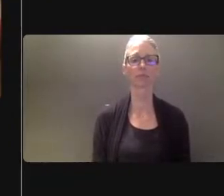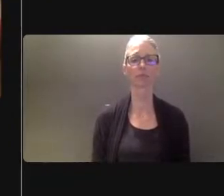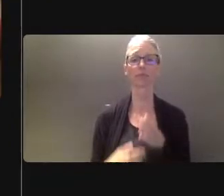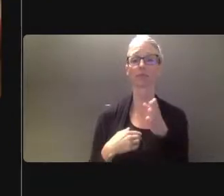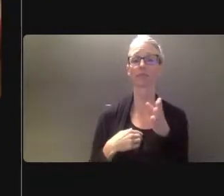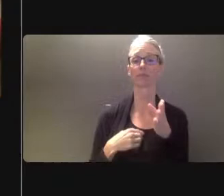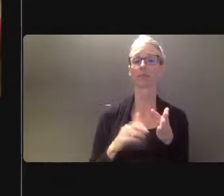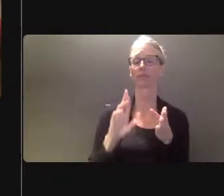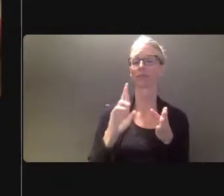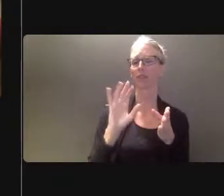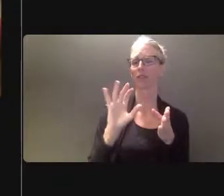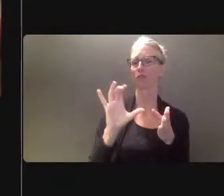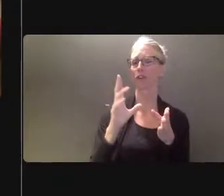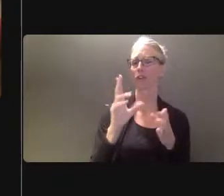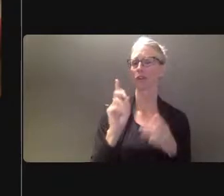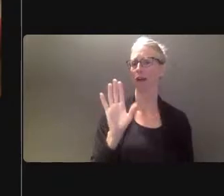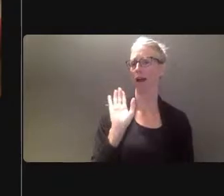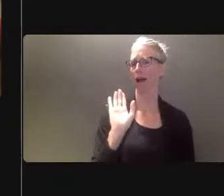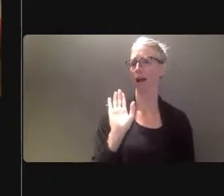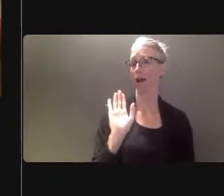That's such an easy question. Yes.